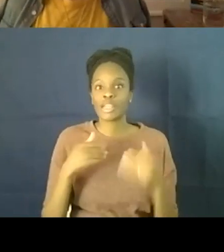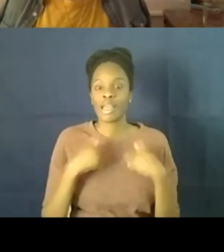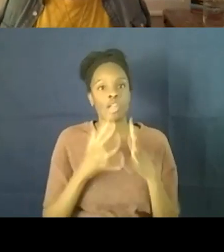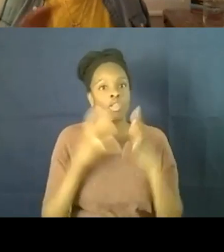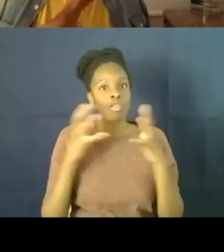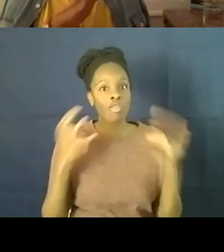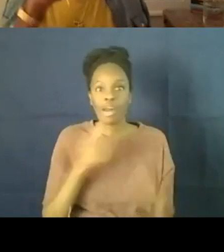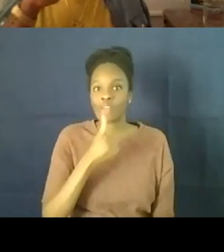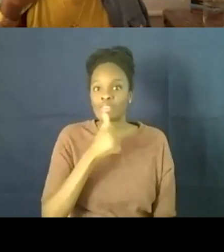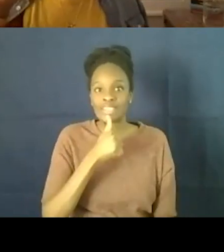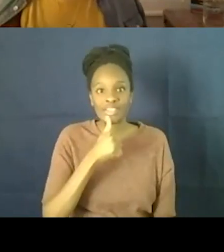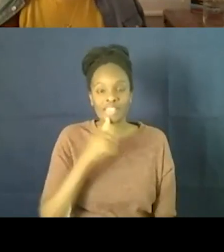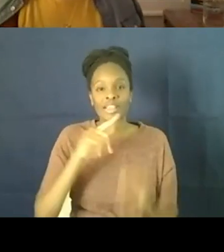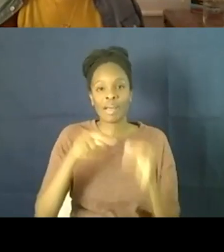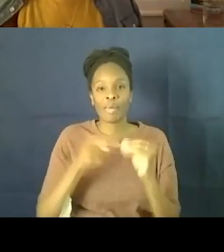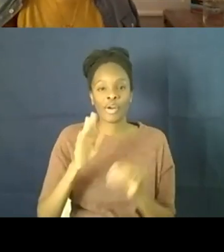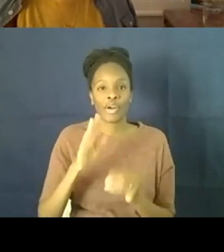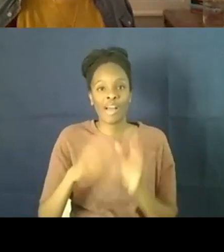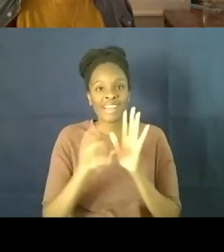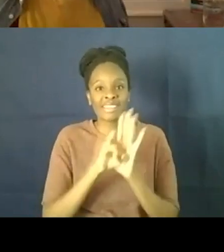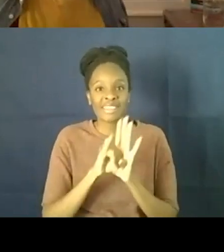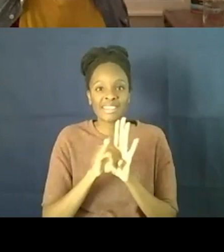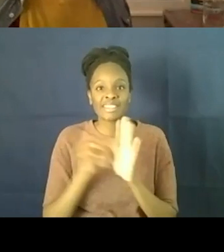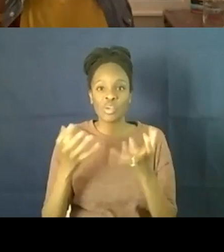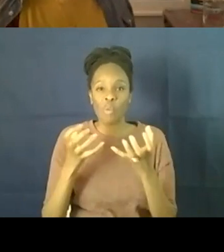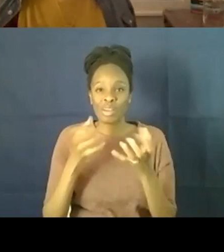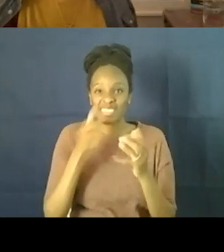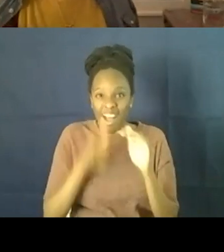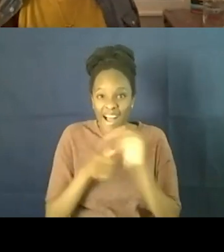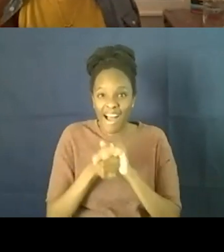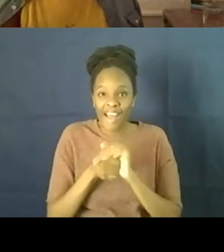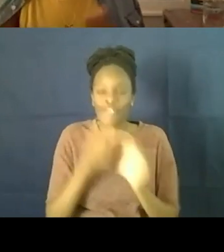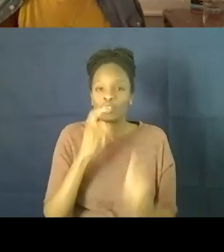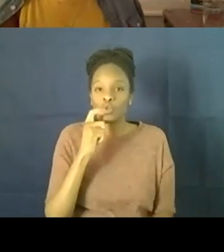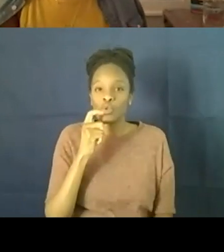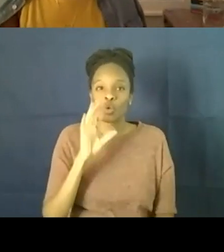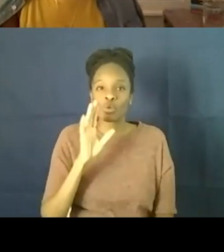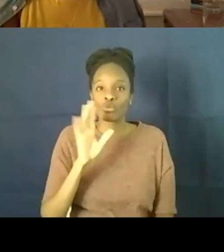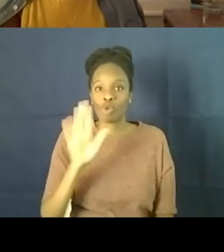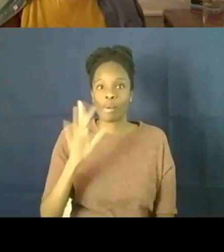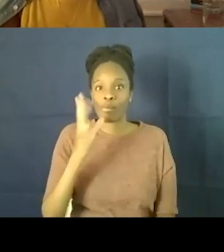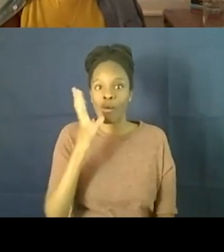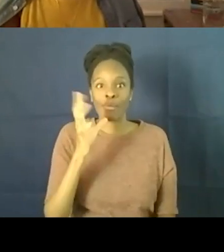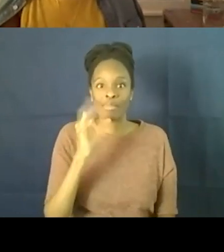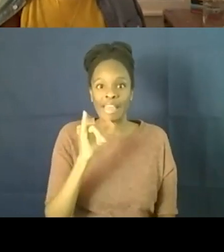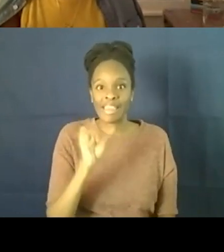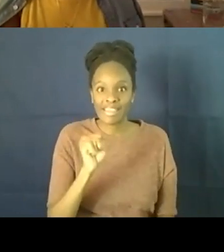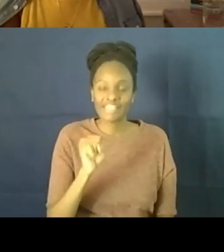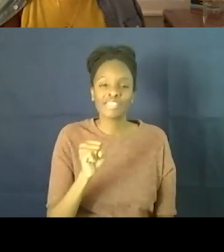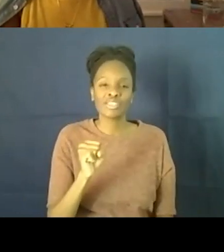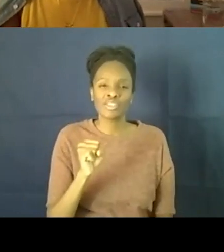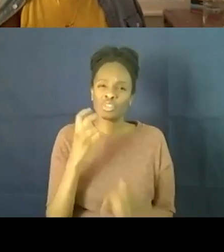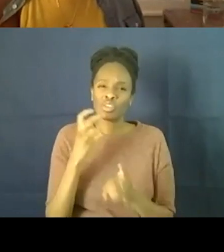identity, like so much so that she wants to even hide who her mother is. Mm-hmm. And you know, that's sort of like a hard thing